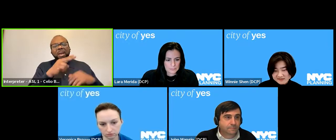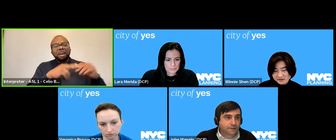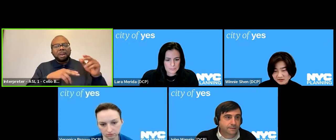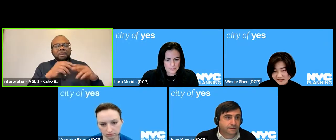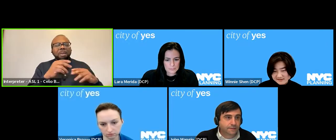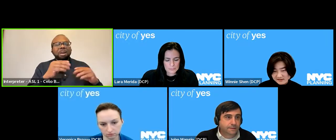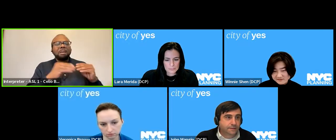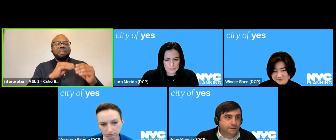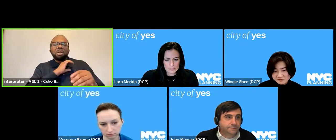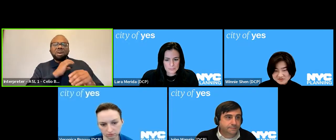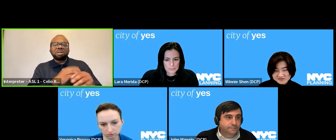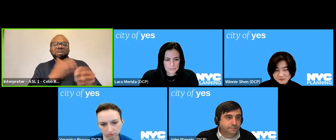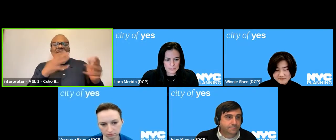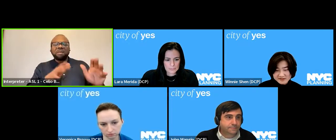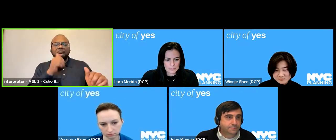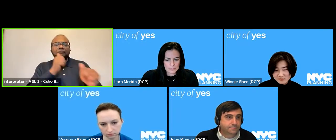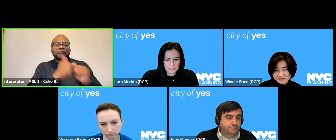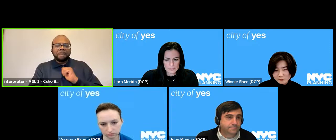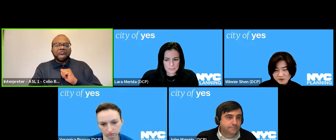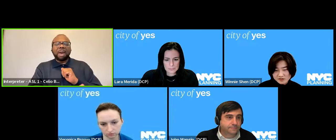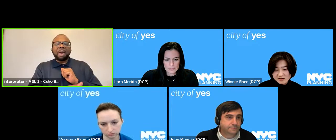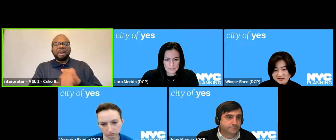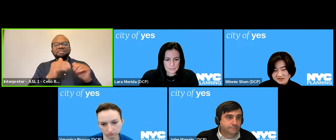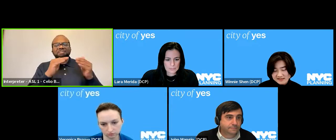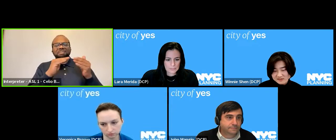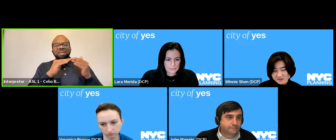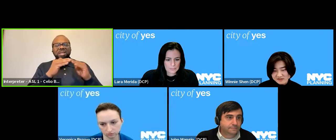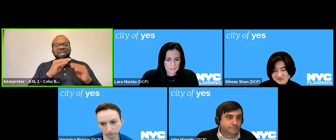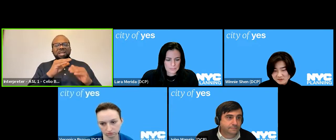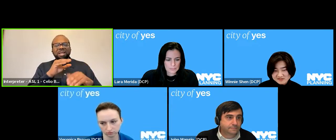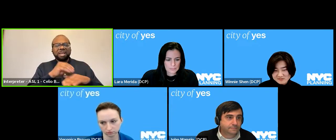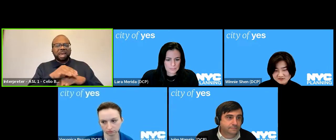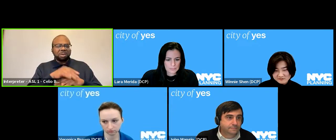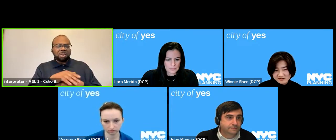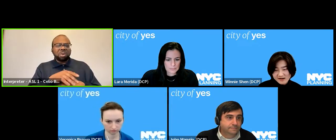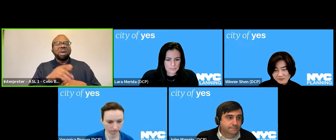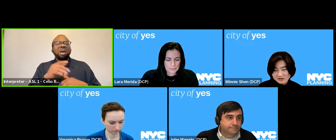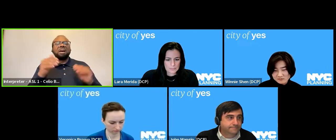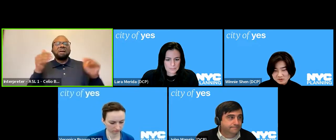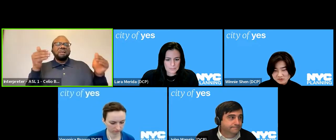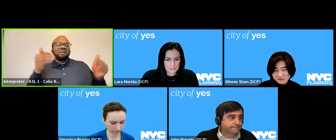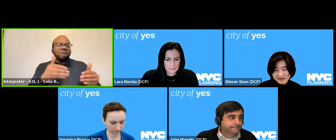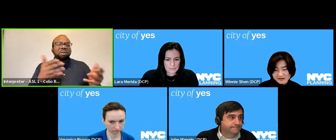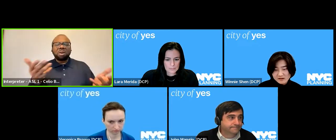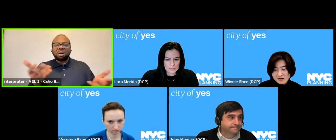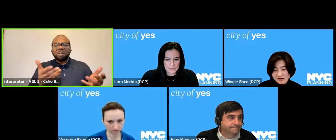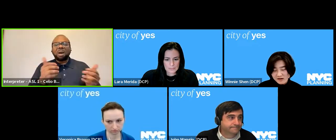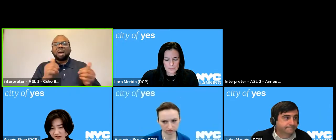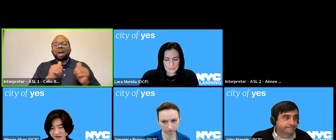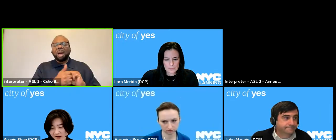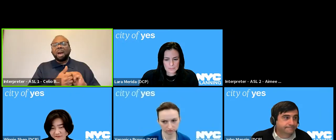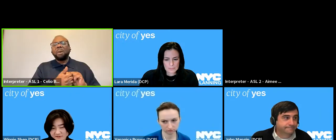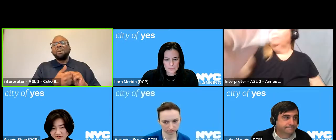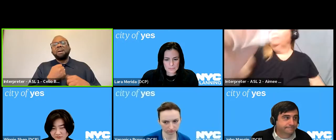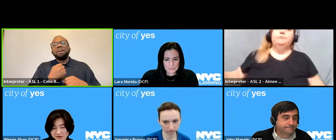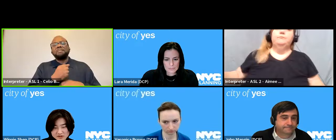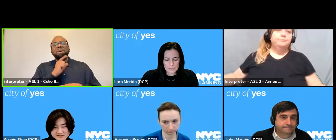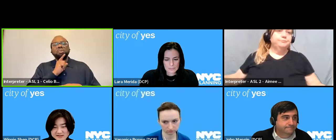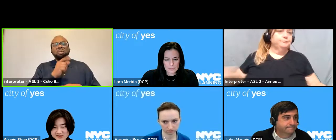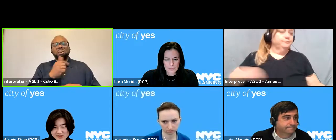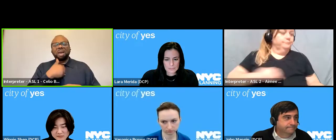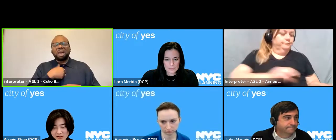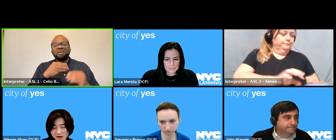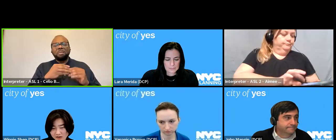And that's already passed city council just so that's one of the more targeted text amendments focused specifically on how we can ensure that we can have a